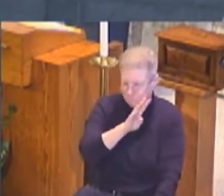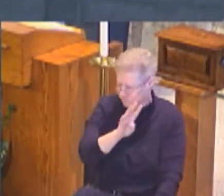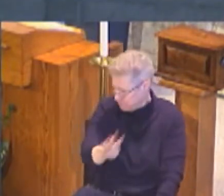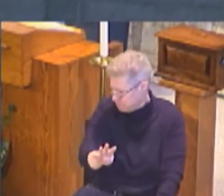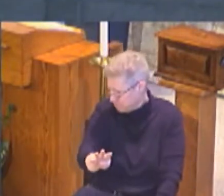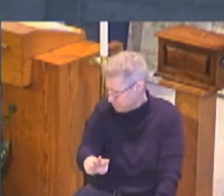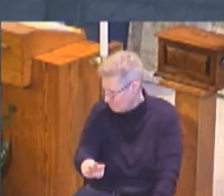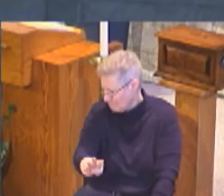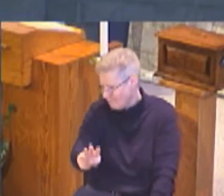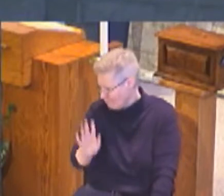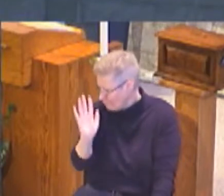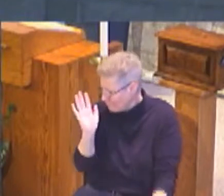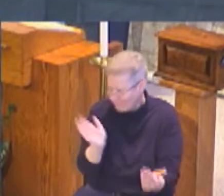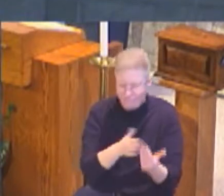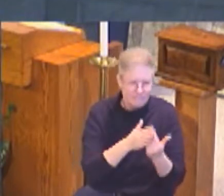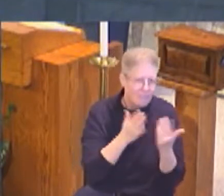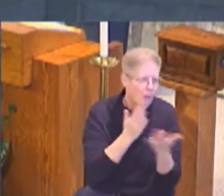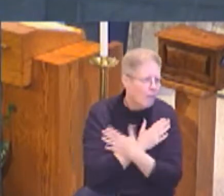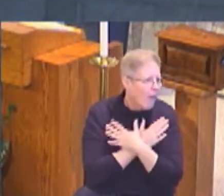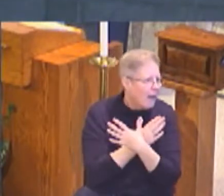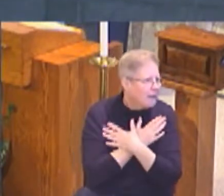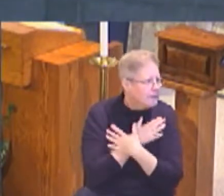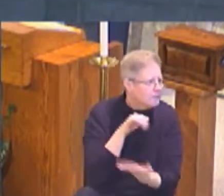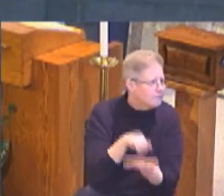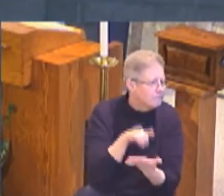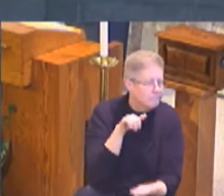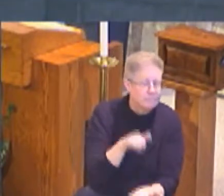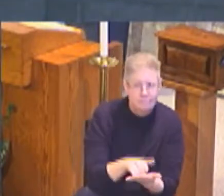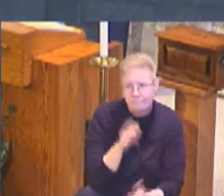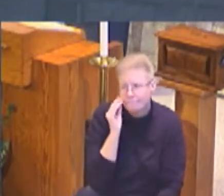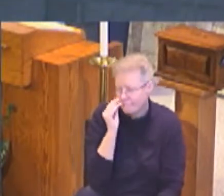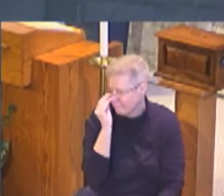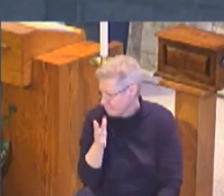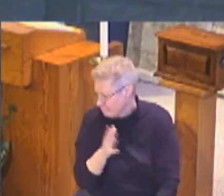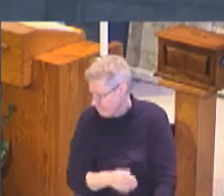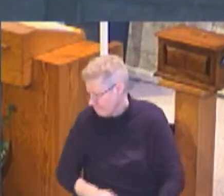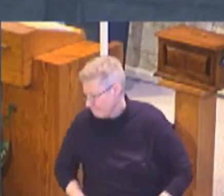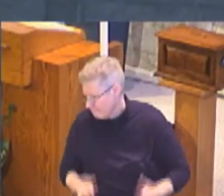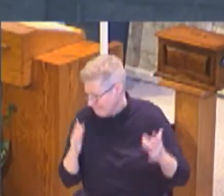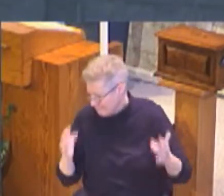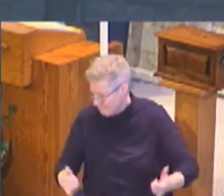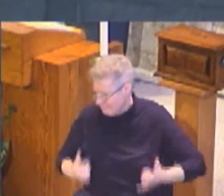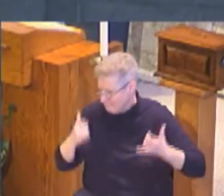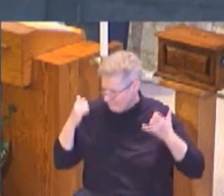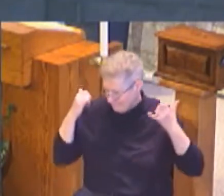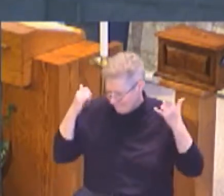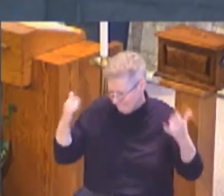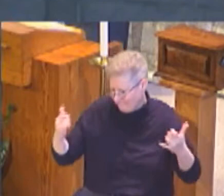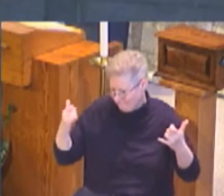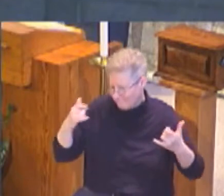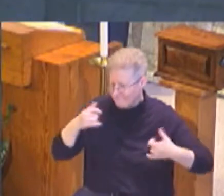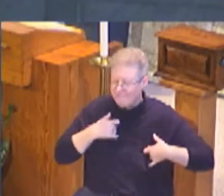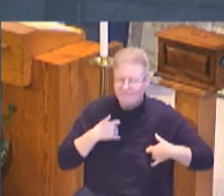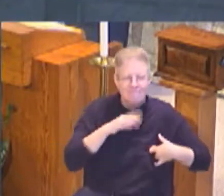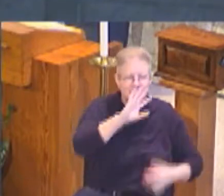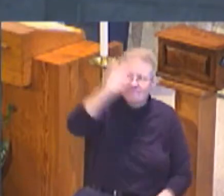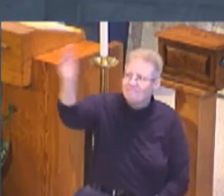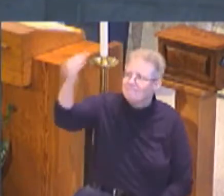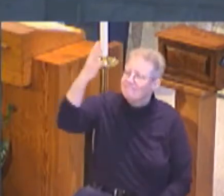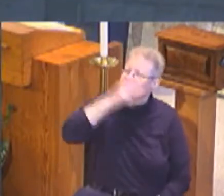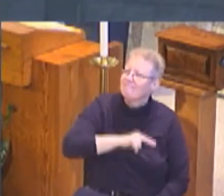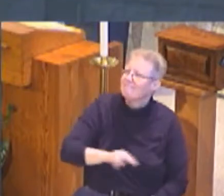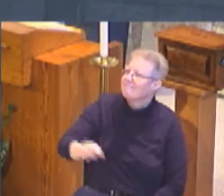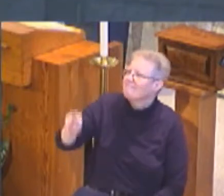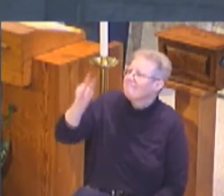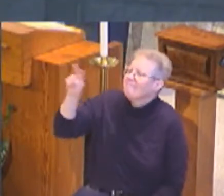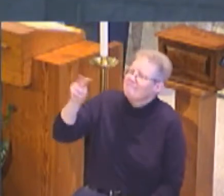best, and the things that you say will bring rest. Now I've turned and I'm facing the light, and I'm living life with all